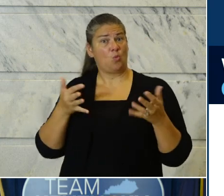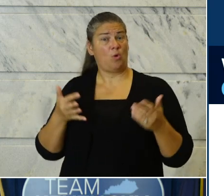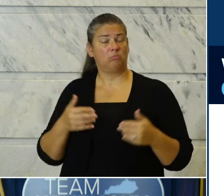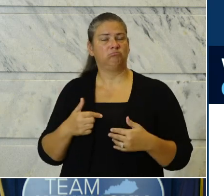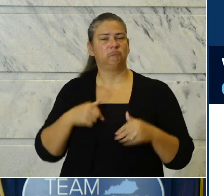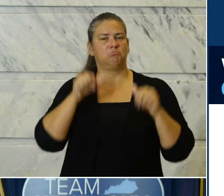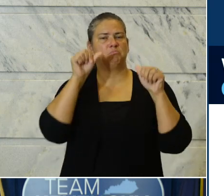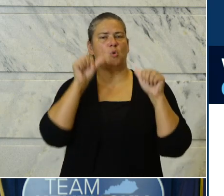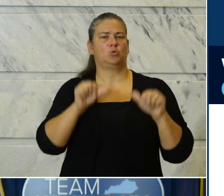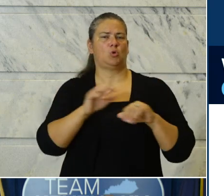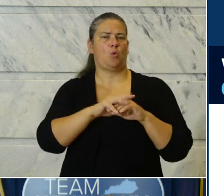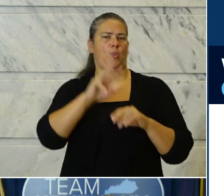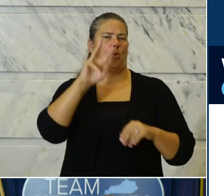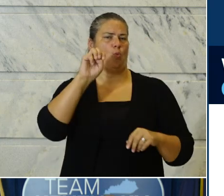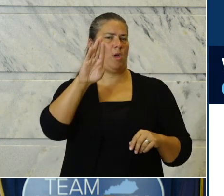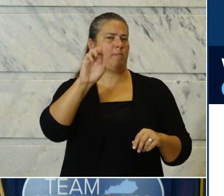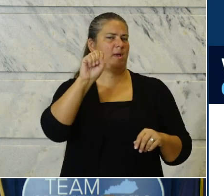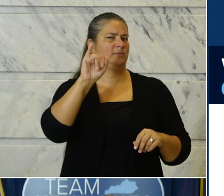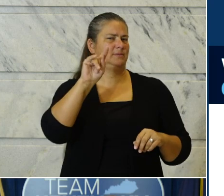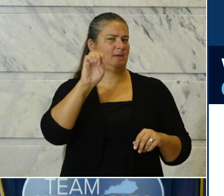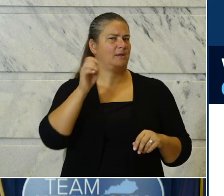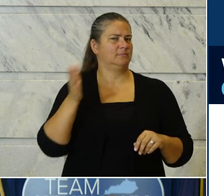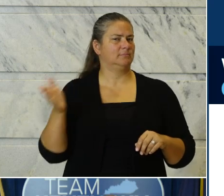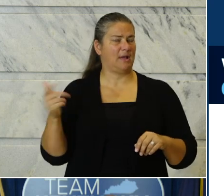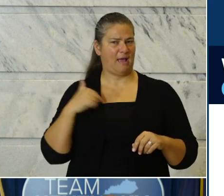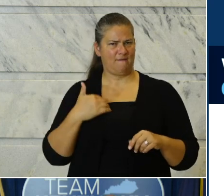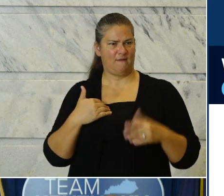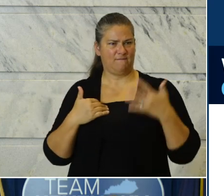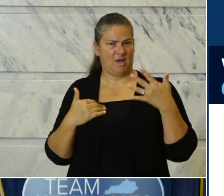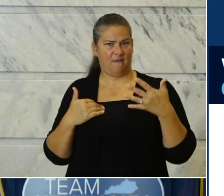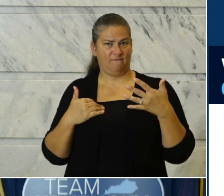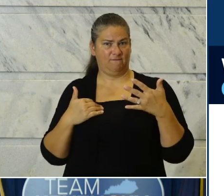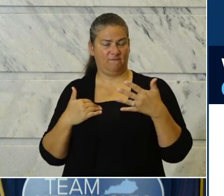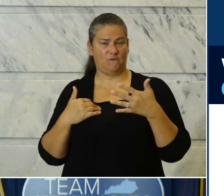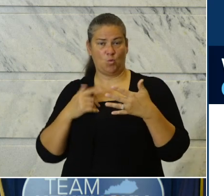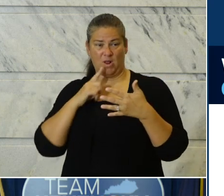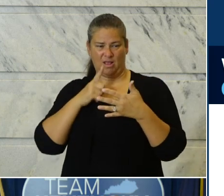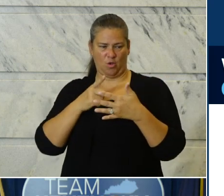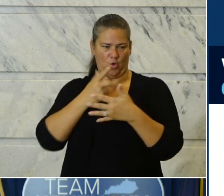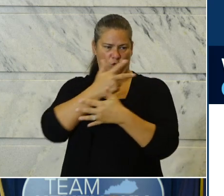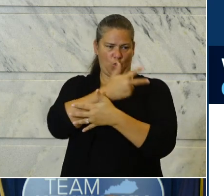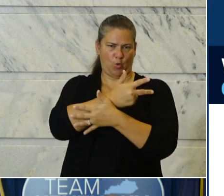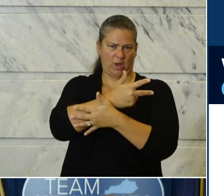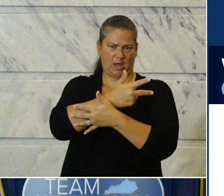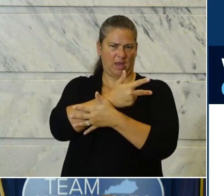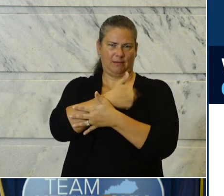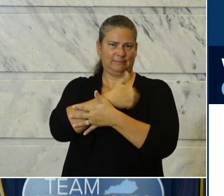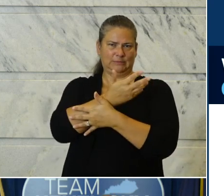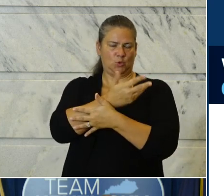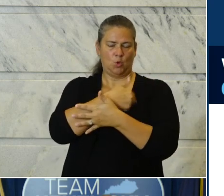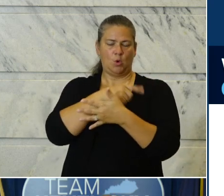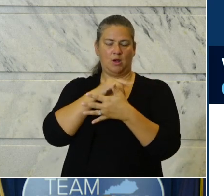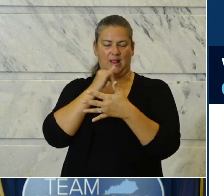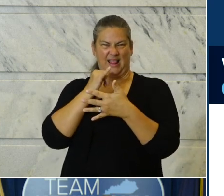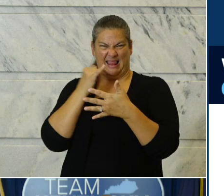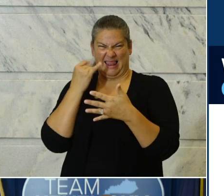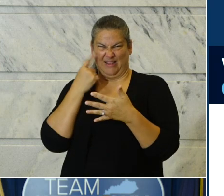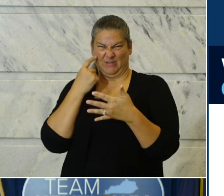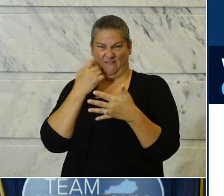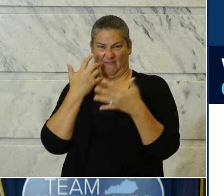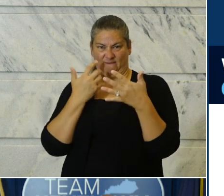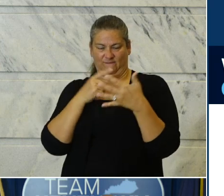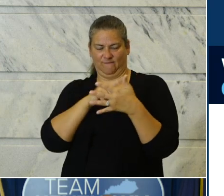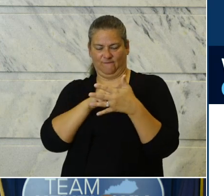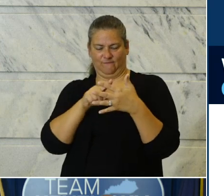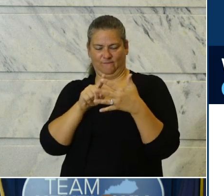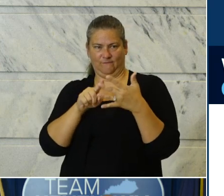So I had 5 of the reports available. I don't know where the first 3 are, but so I've got the last 5 ones as of now should be